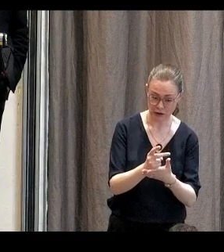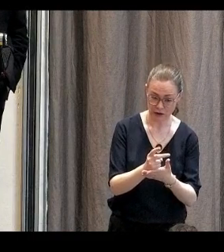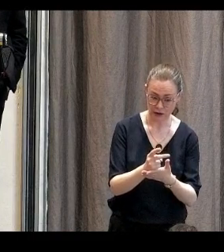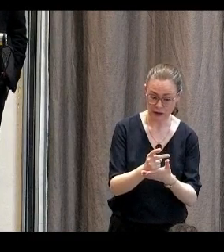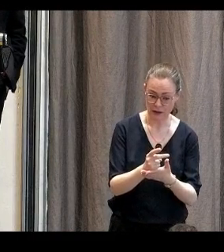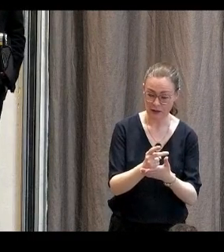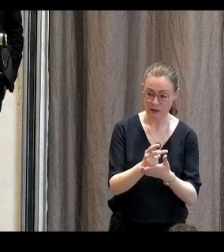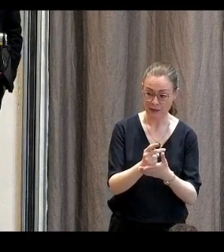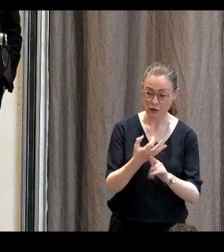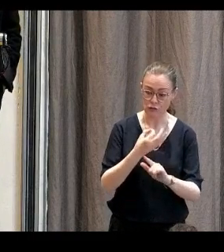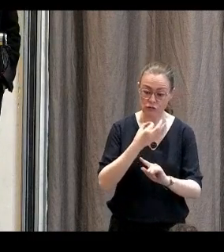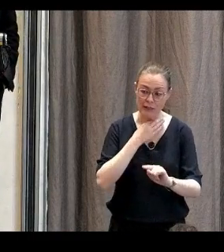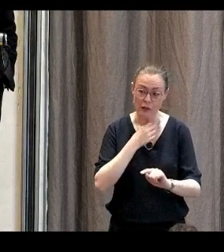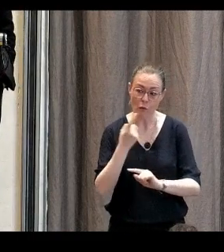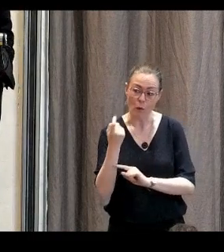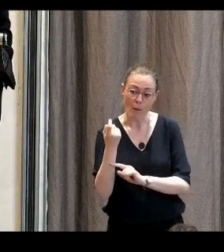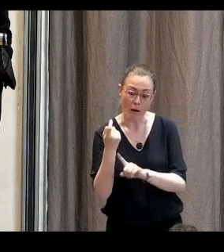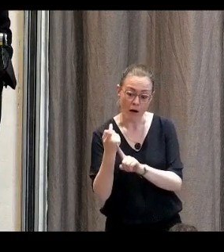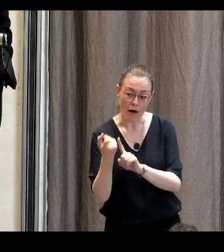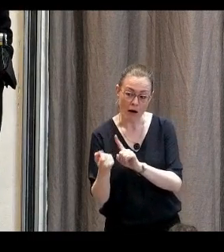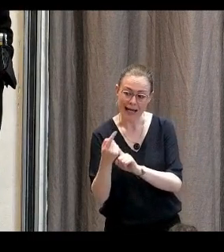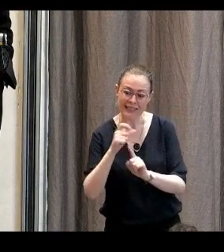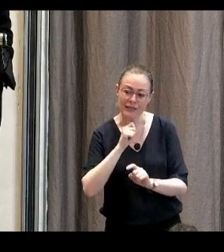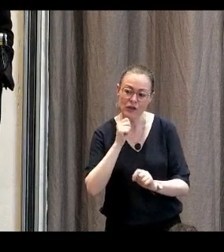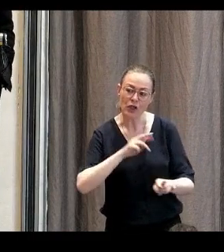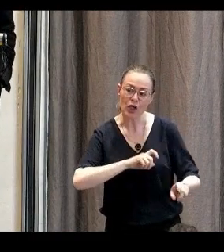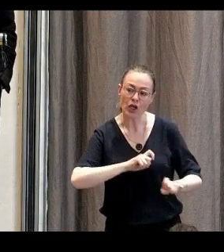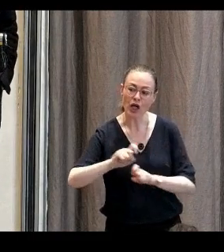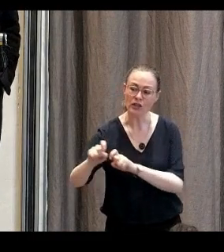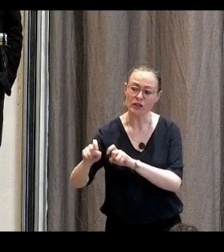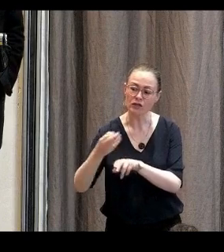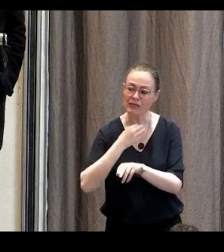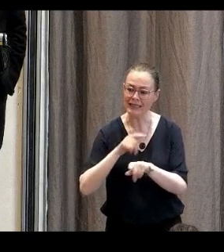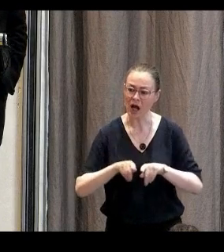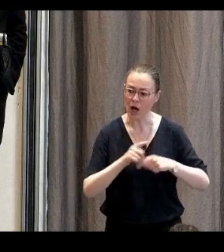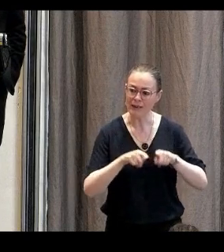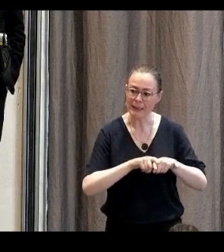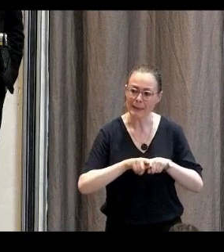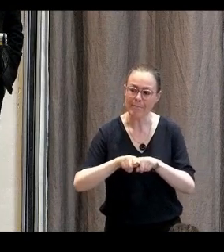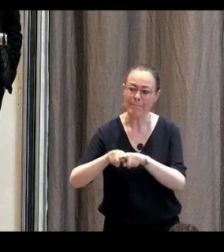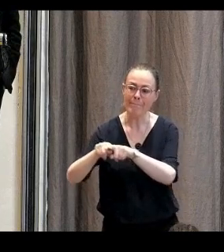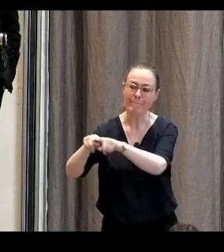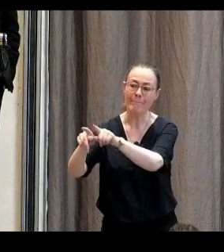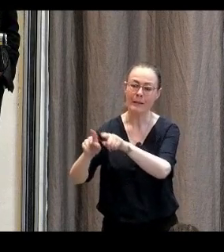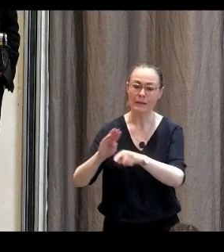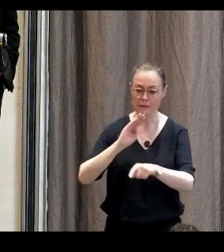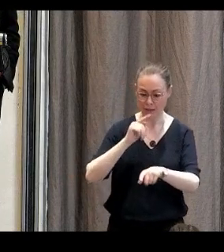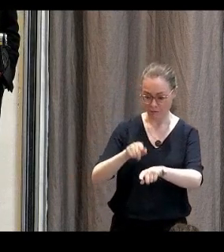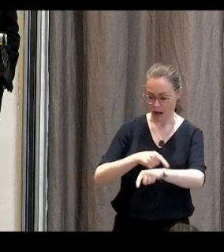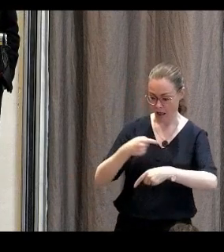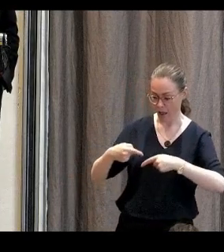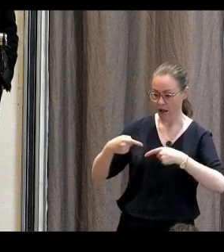their risk of another one isn't constant. Okay. So the longer you